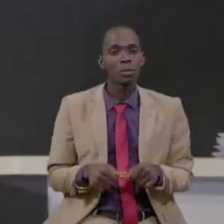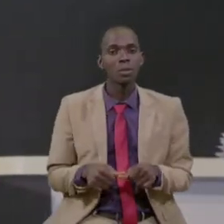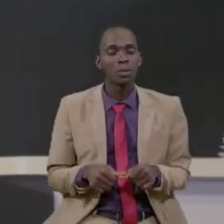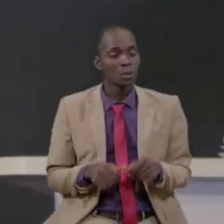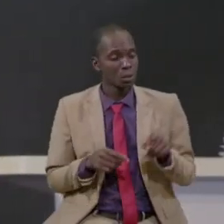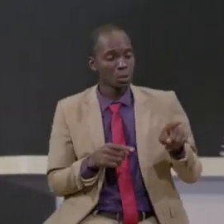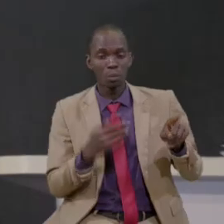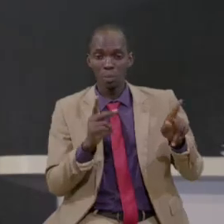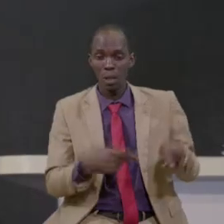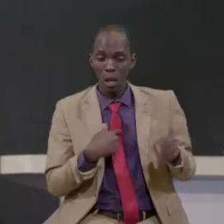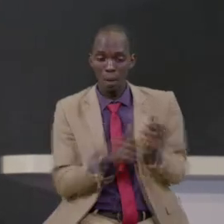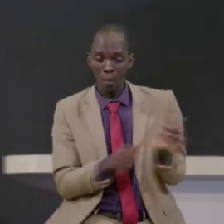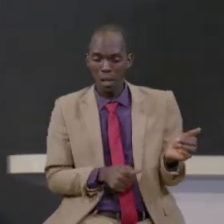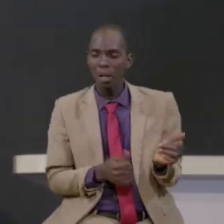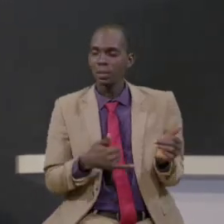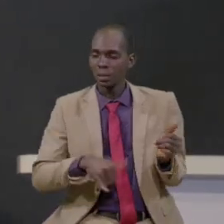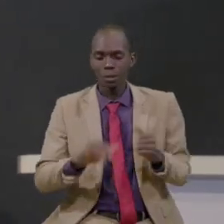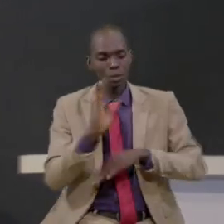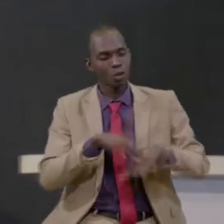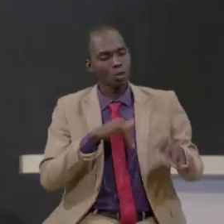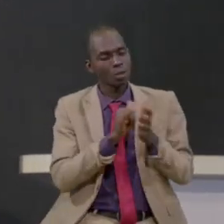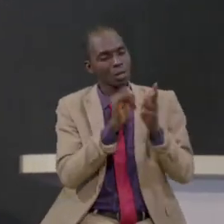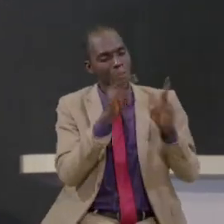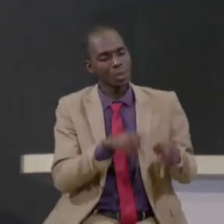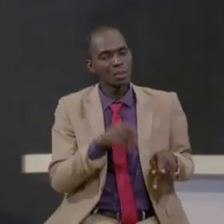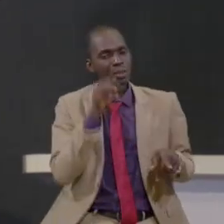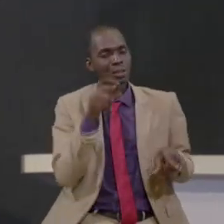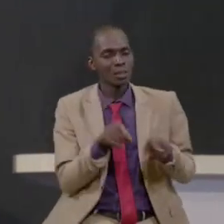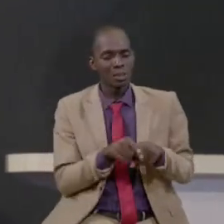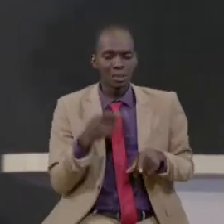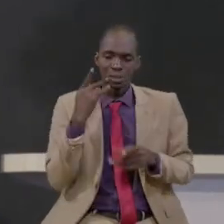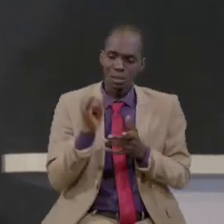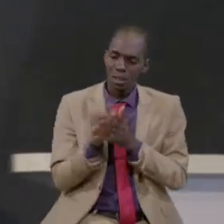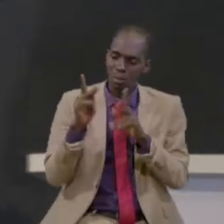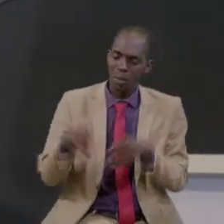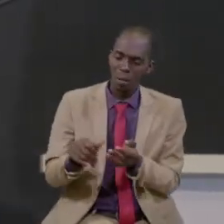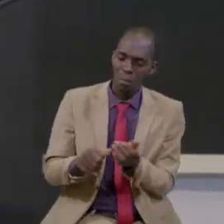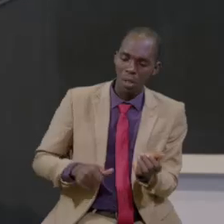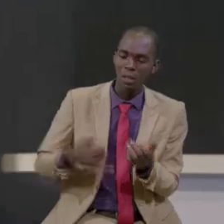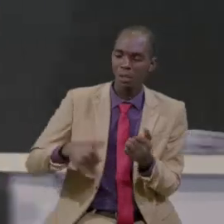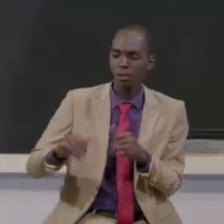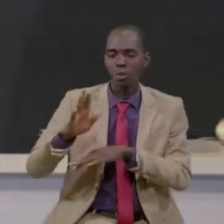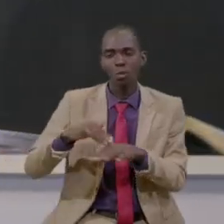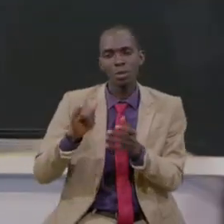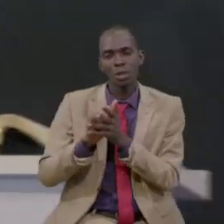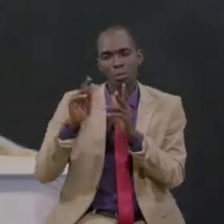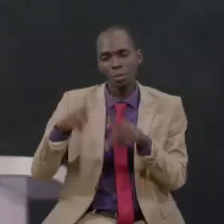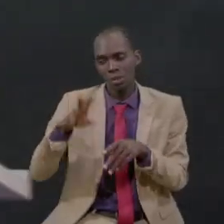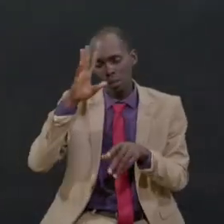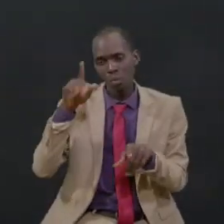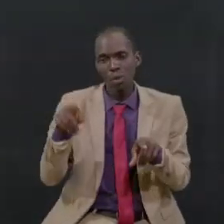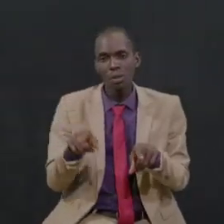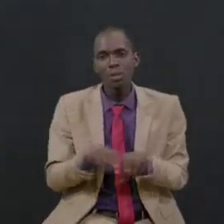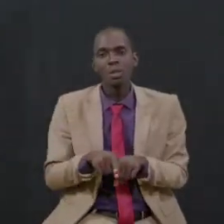more following Christ. It's no more living the life he ought to live as a believer. But they keep on